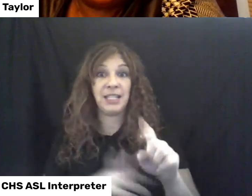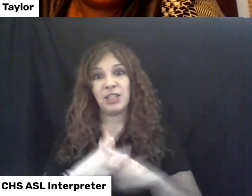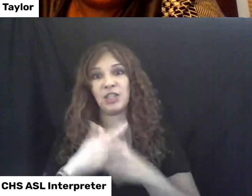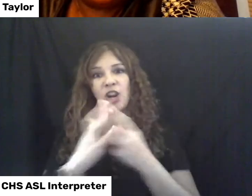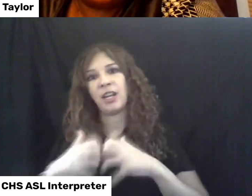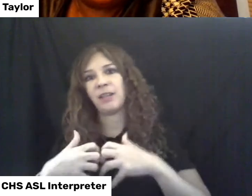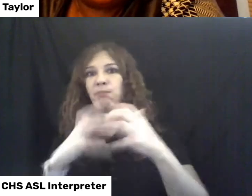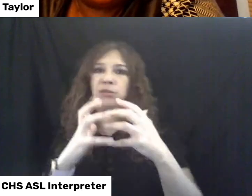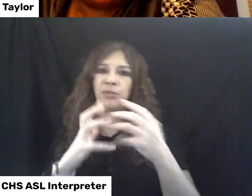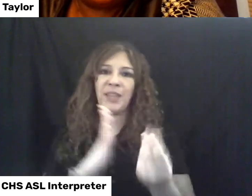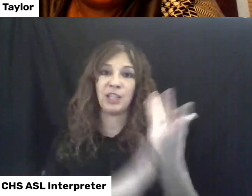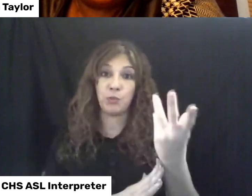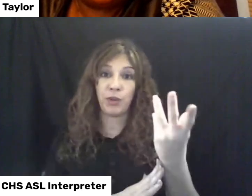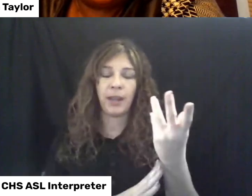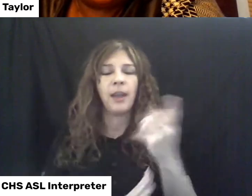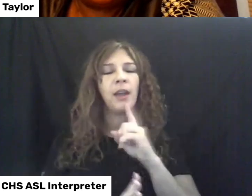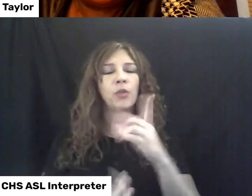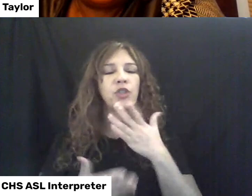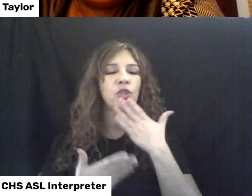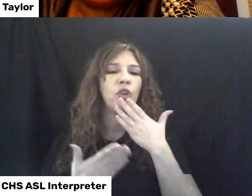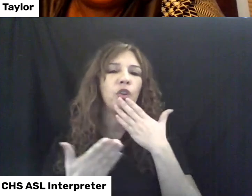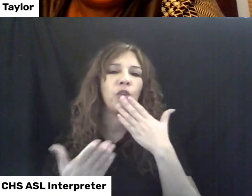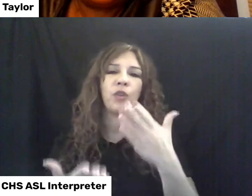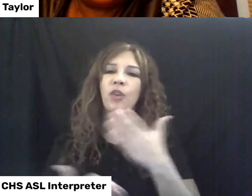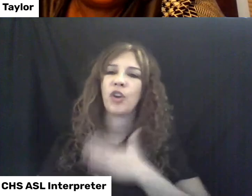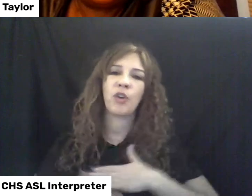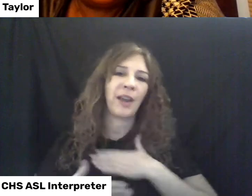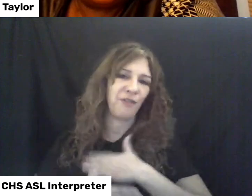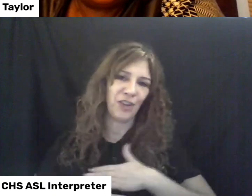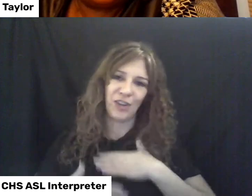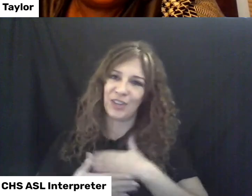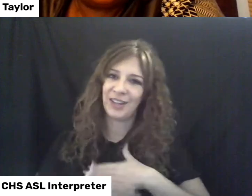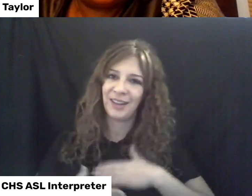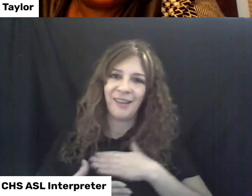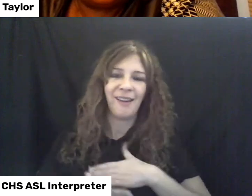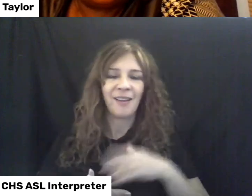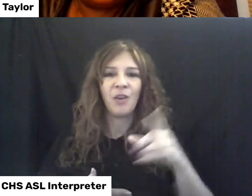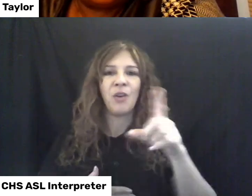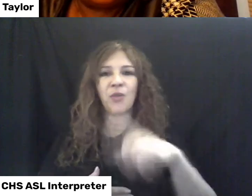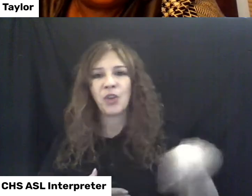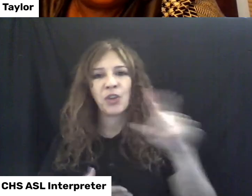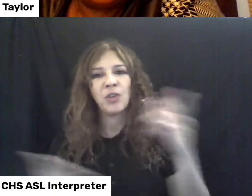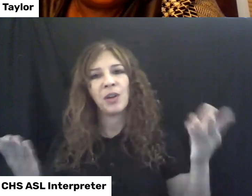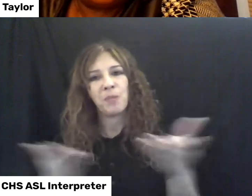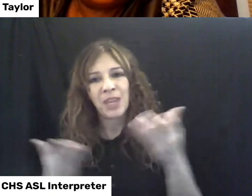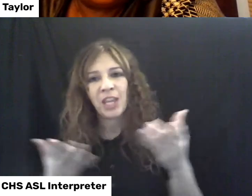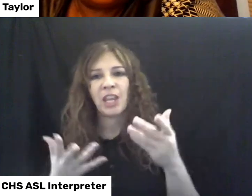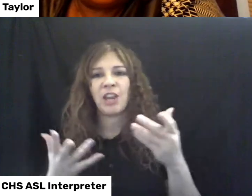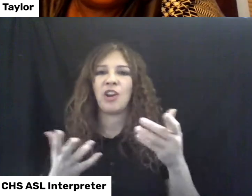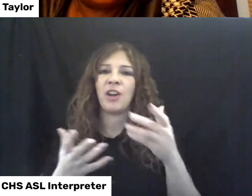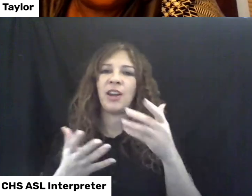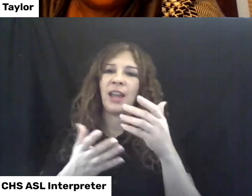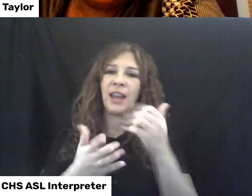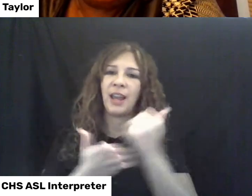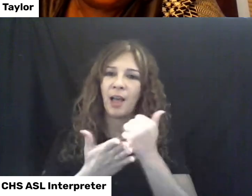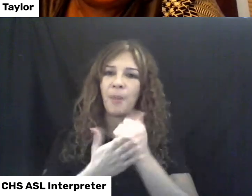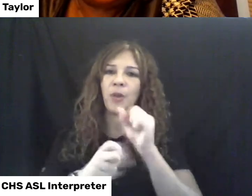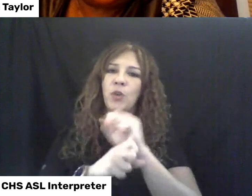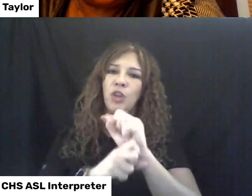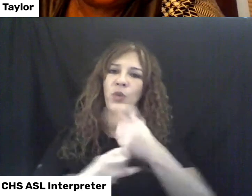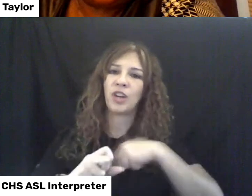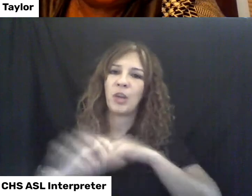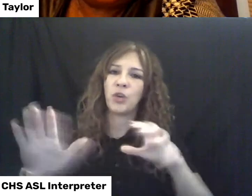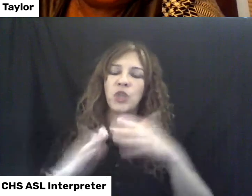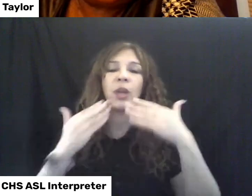And we're just so grateful to have your eyes and ears on the work that we're doing. So thank you. Thank you. Thanks,